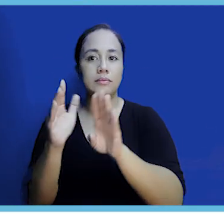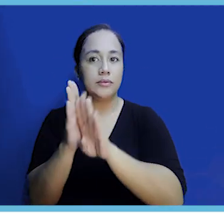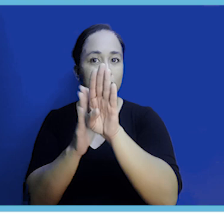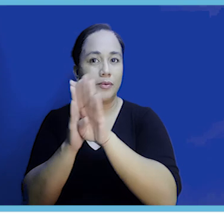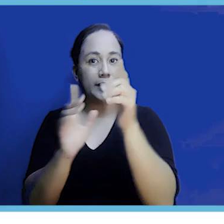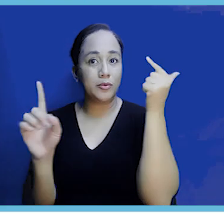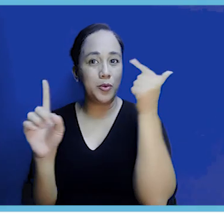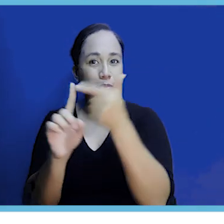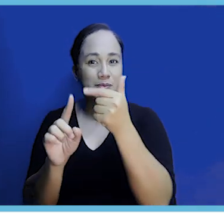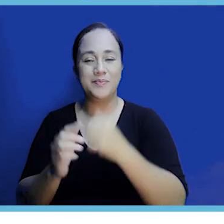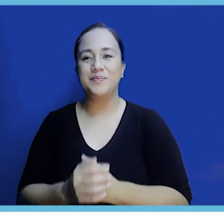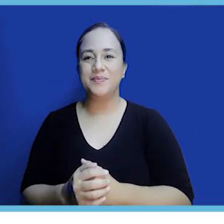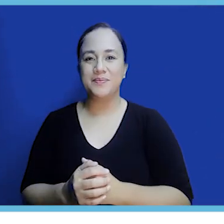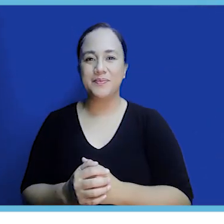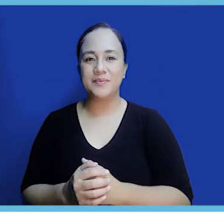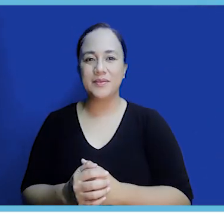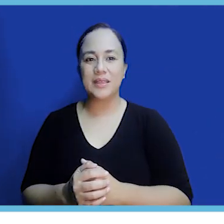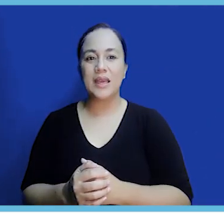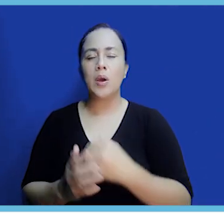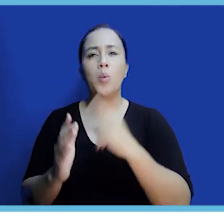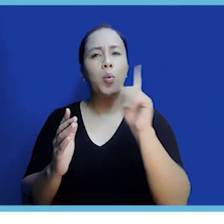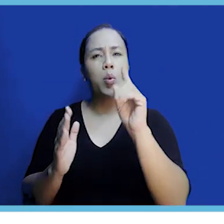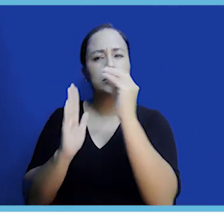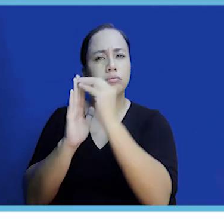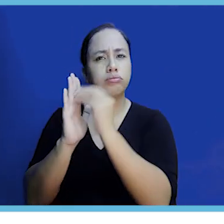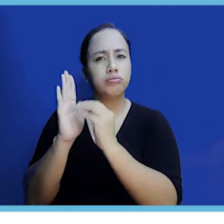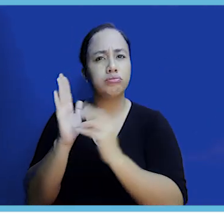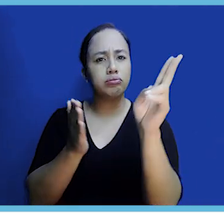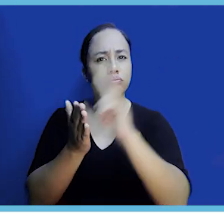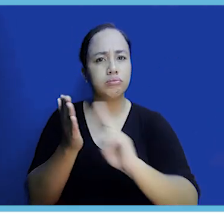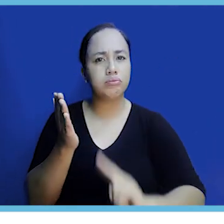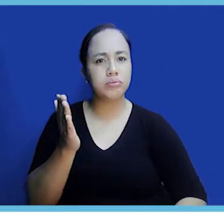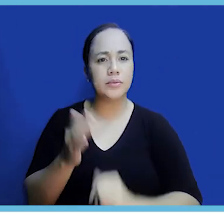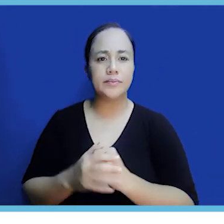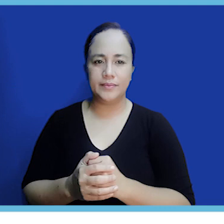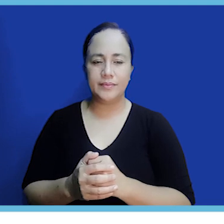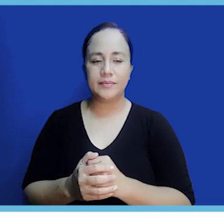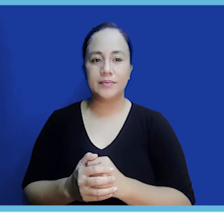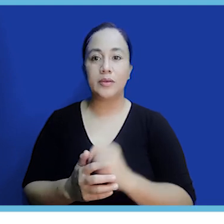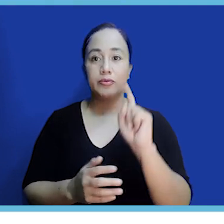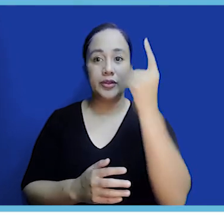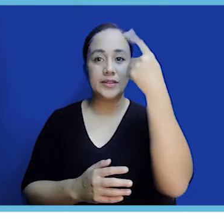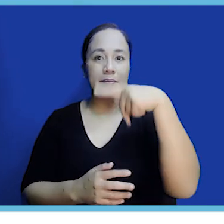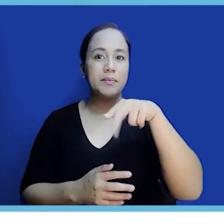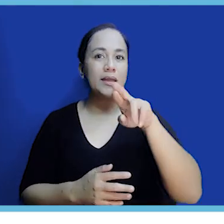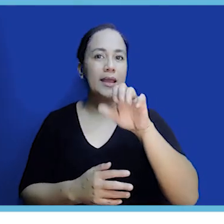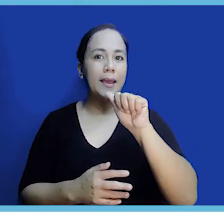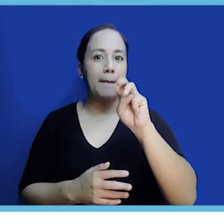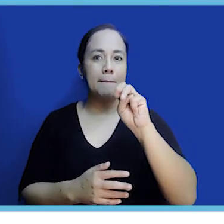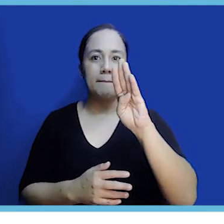the Sustainable Development Goals. Content of UNCRPD.